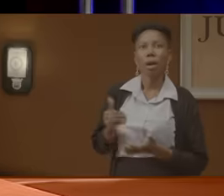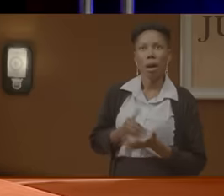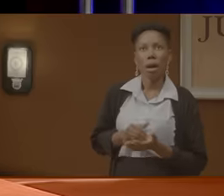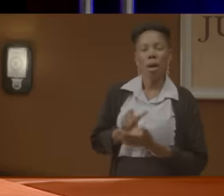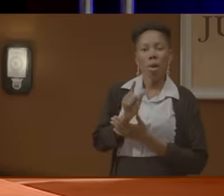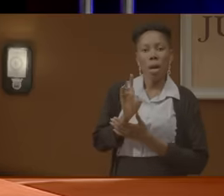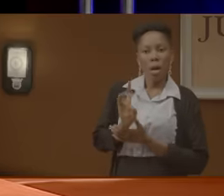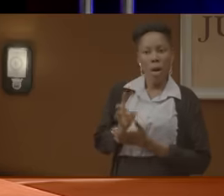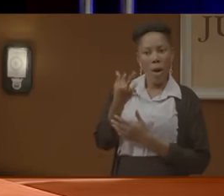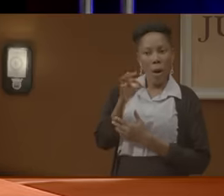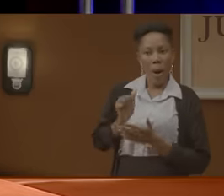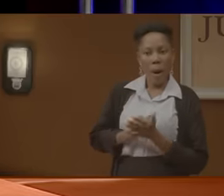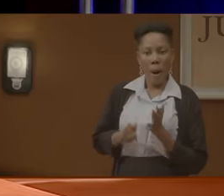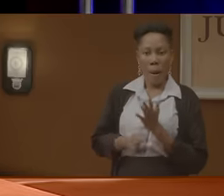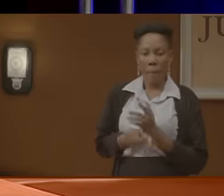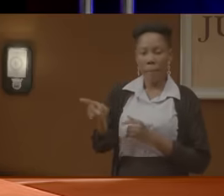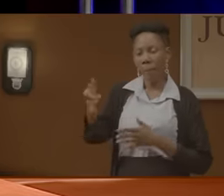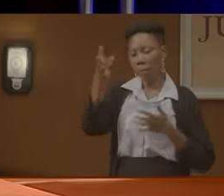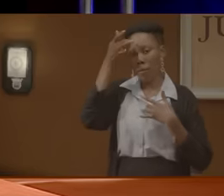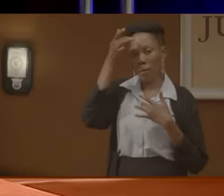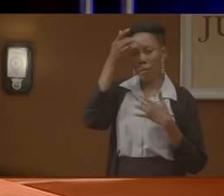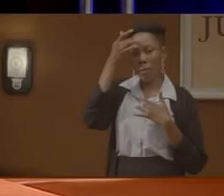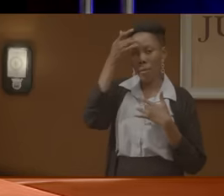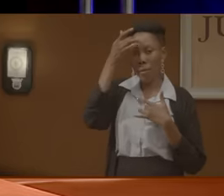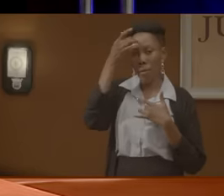27th of August, I was so very sick of malaria.